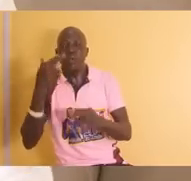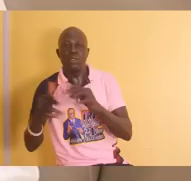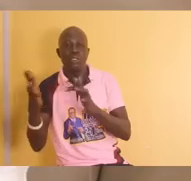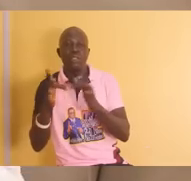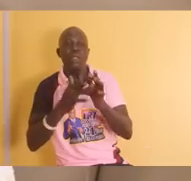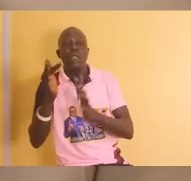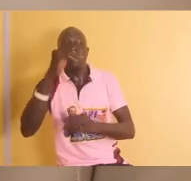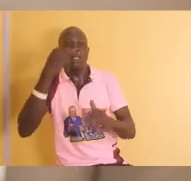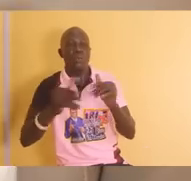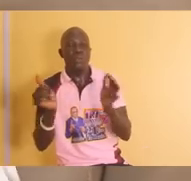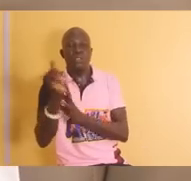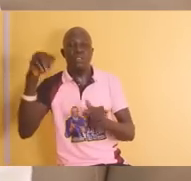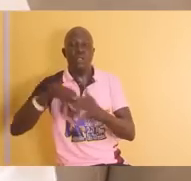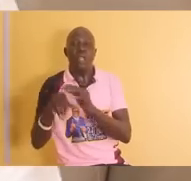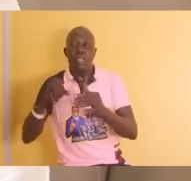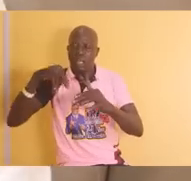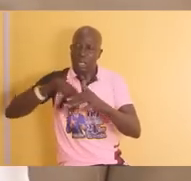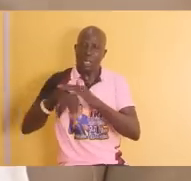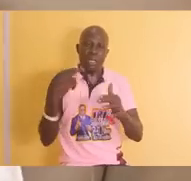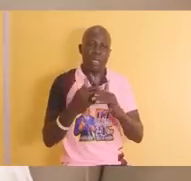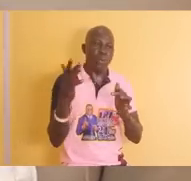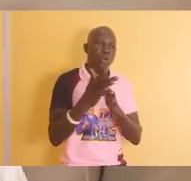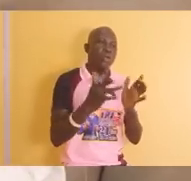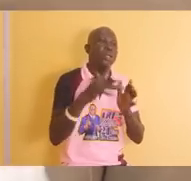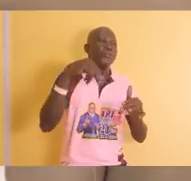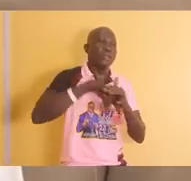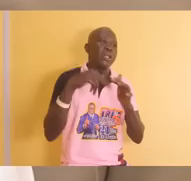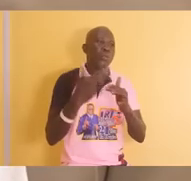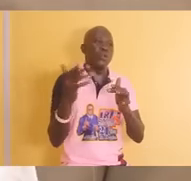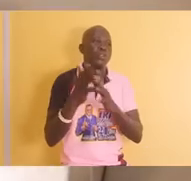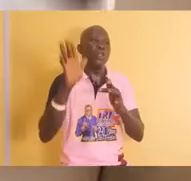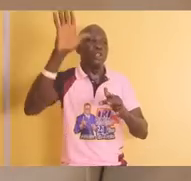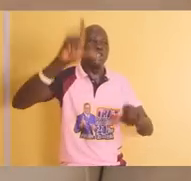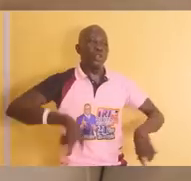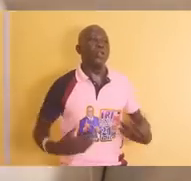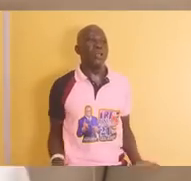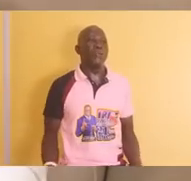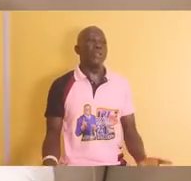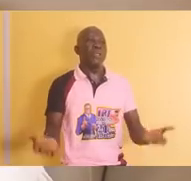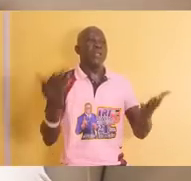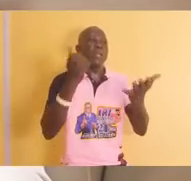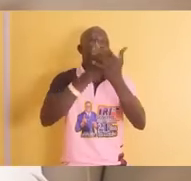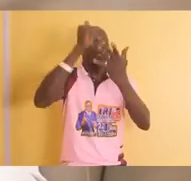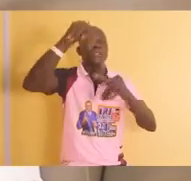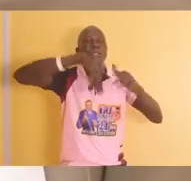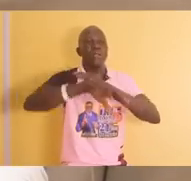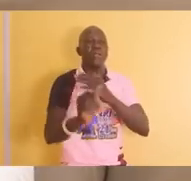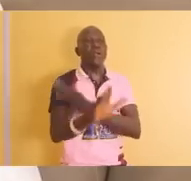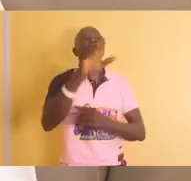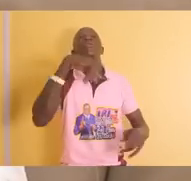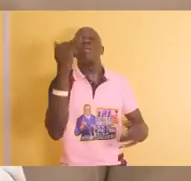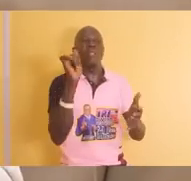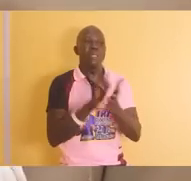e gi aga mo to ria peru da lasana lo ko jesus aye e ma dide o lo so fun